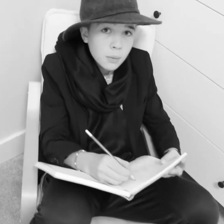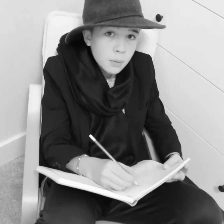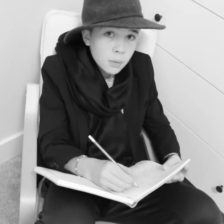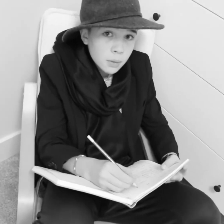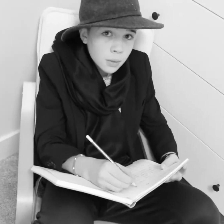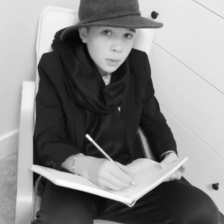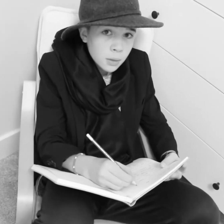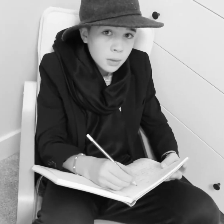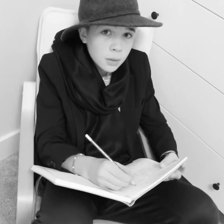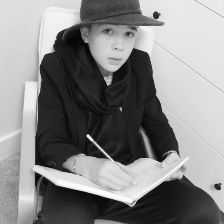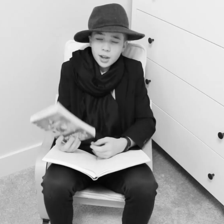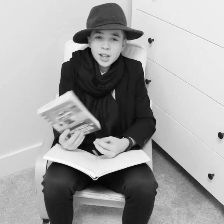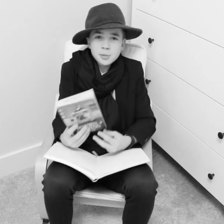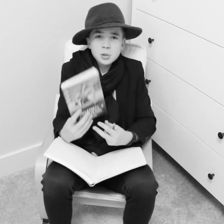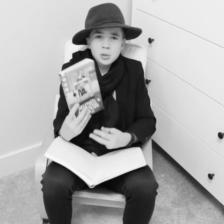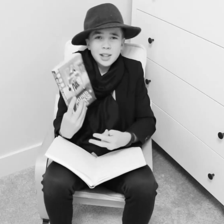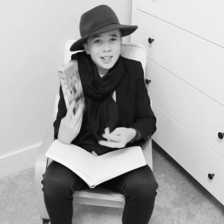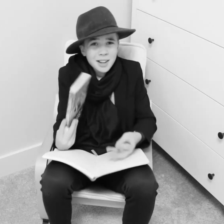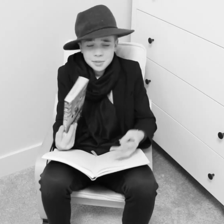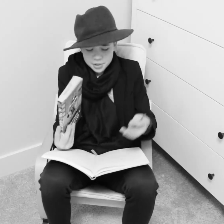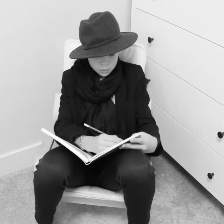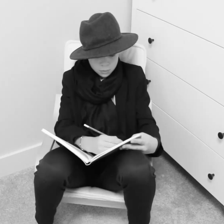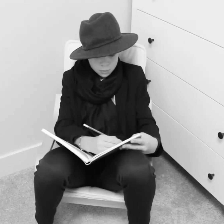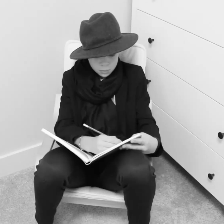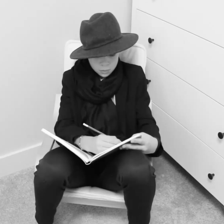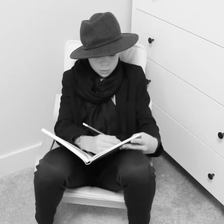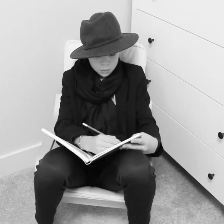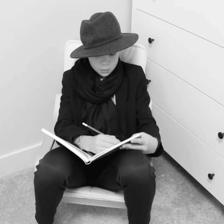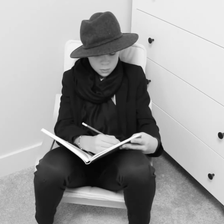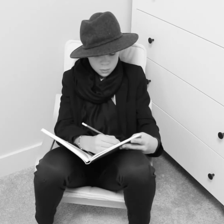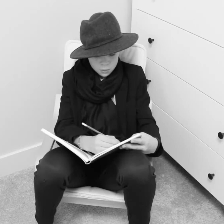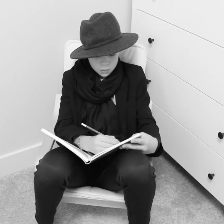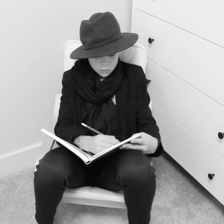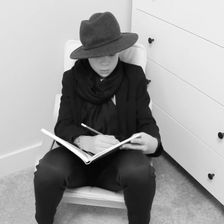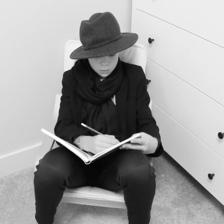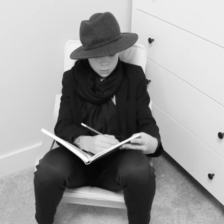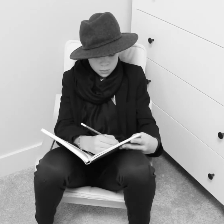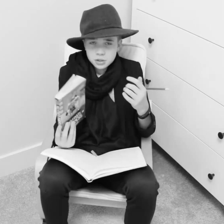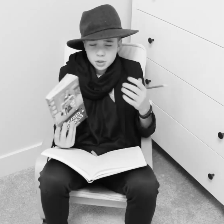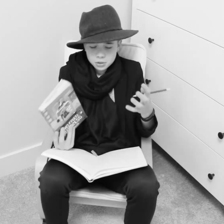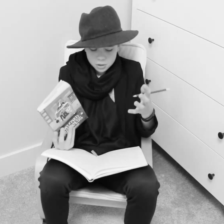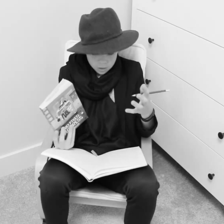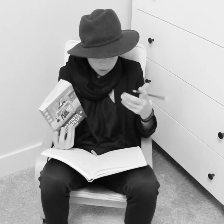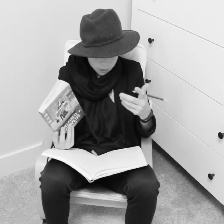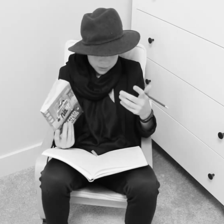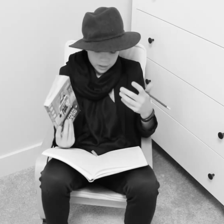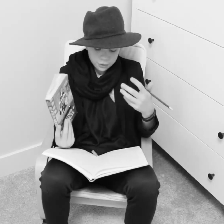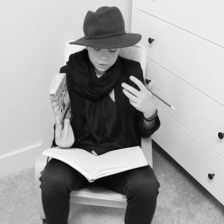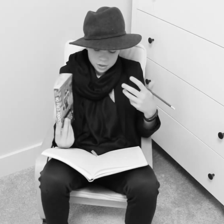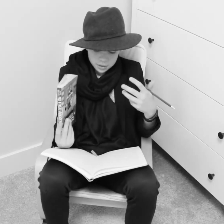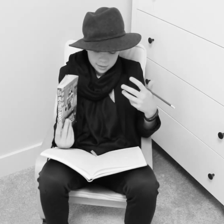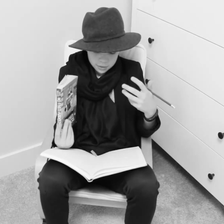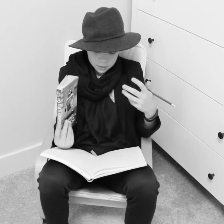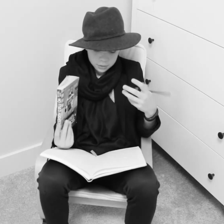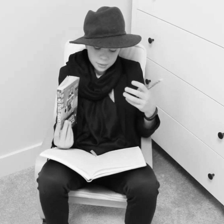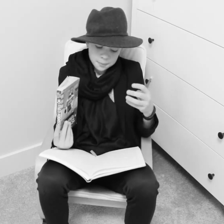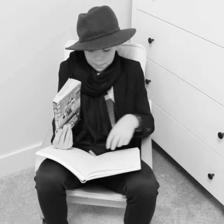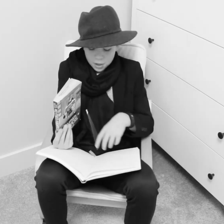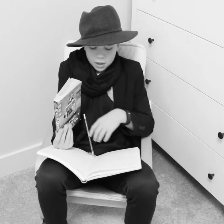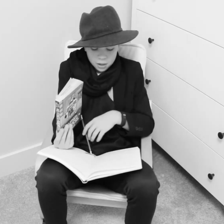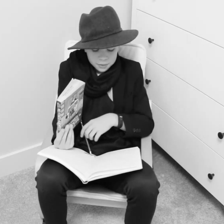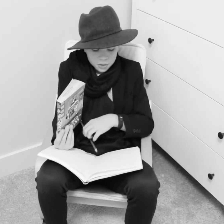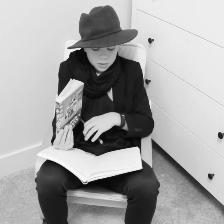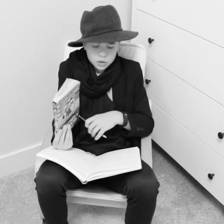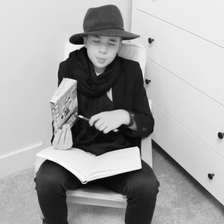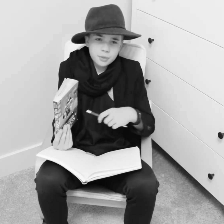an aspiring writer. I absolutely love this book. If I appreciated the French culture, because I am French Canadian.